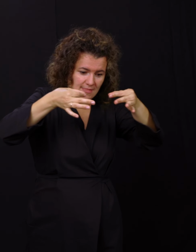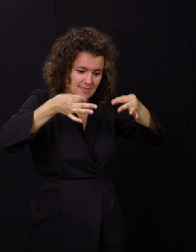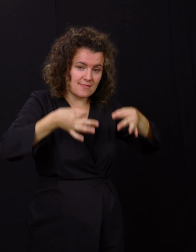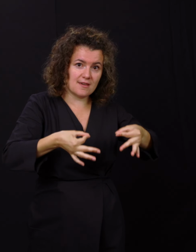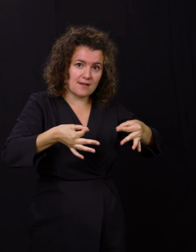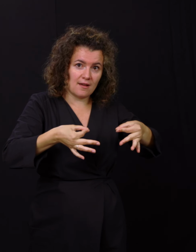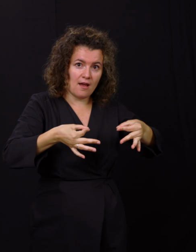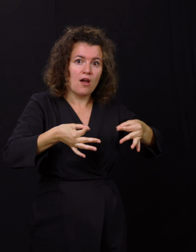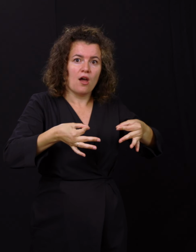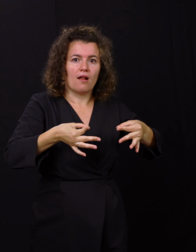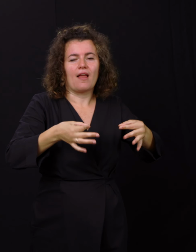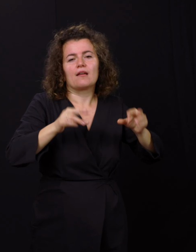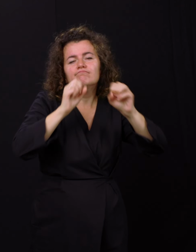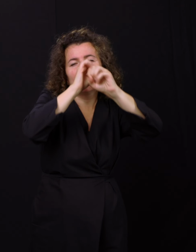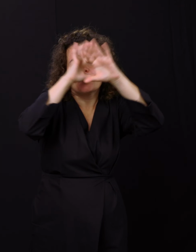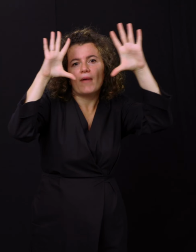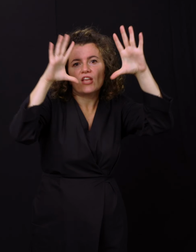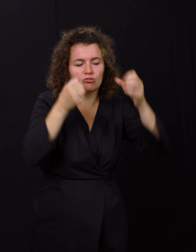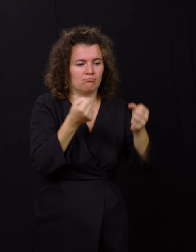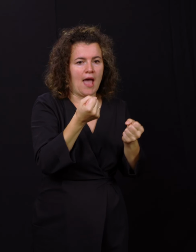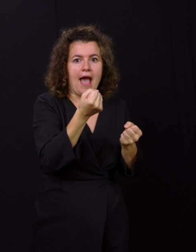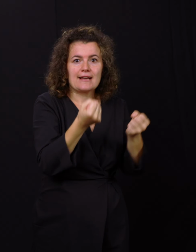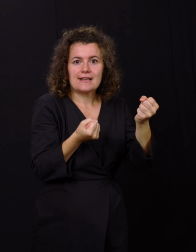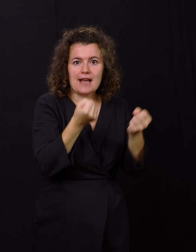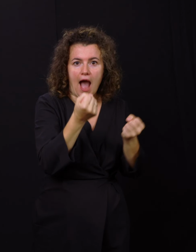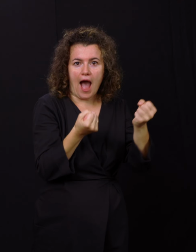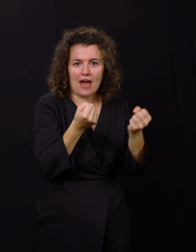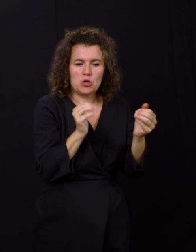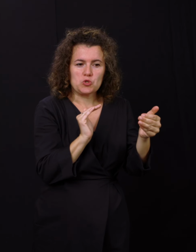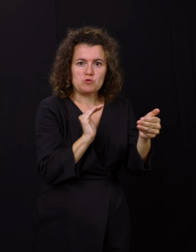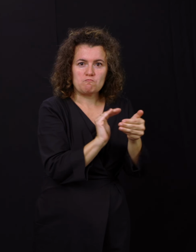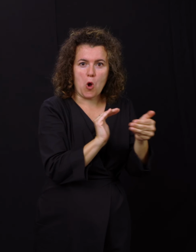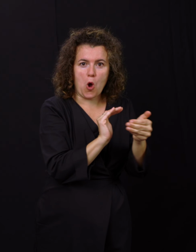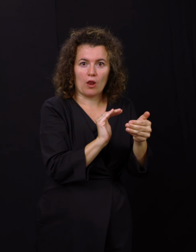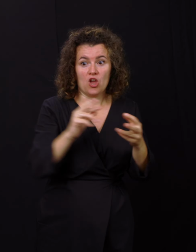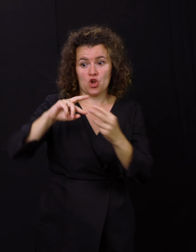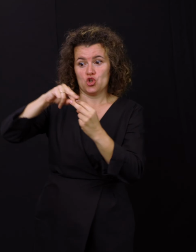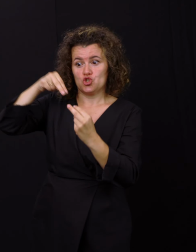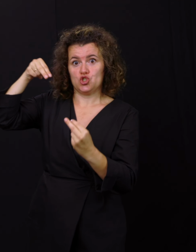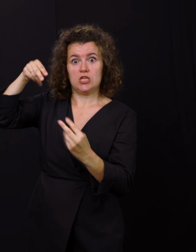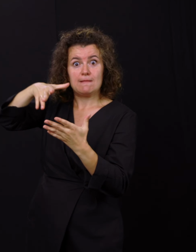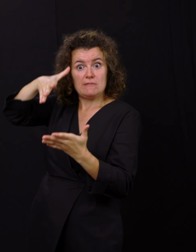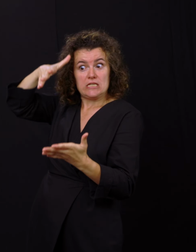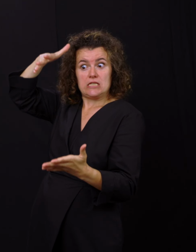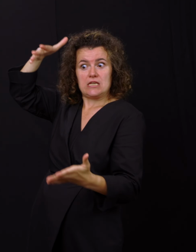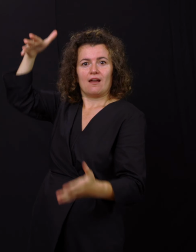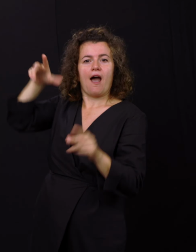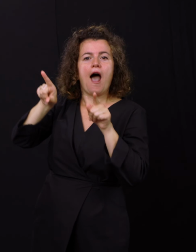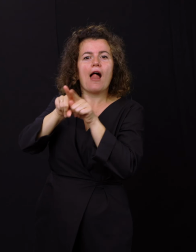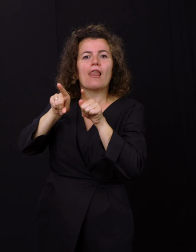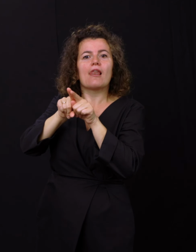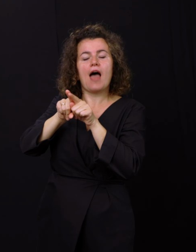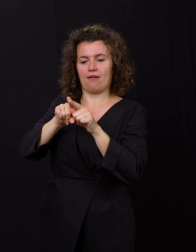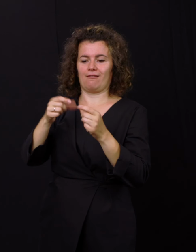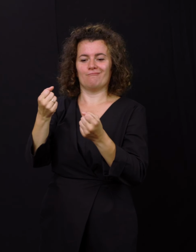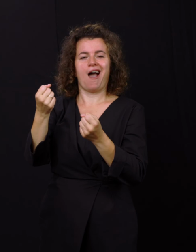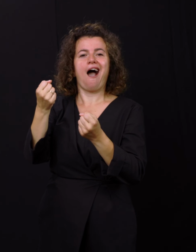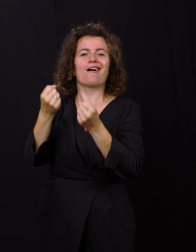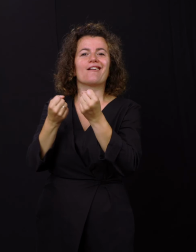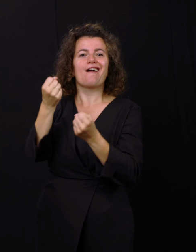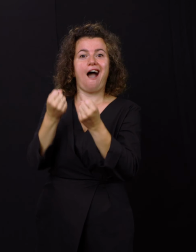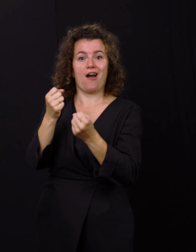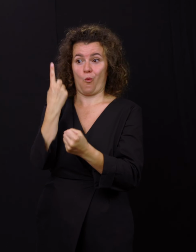fits into a small car. If you have a big gene, you would need several cars. And that gets just a lot more complicated to provide that gene. So for